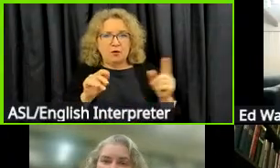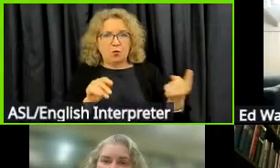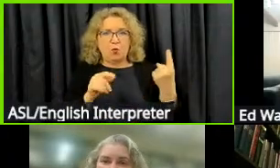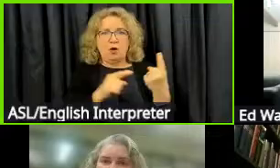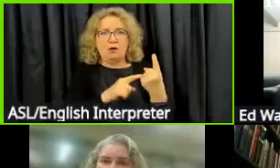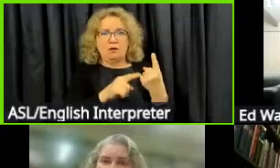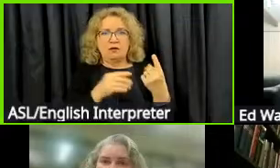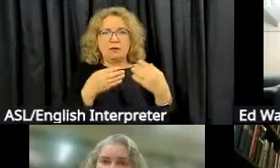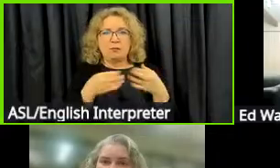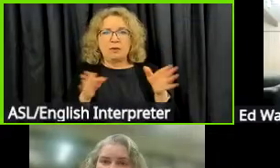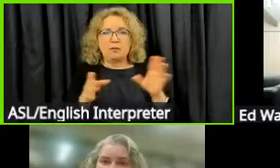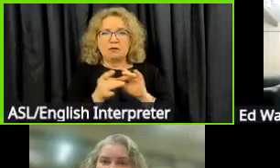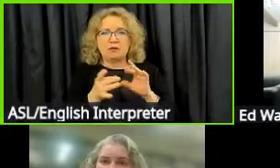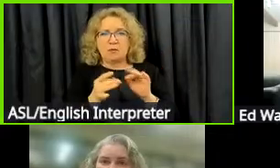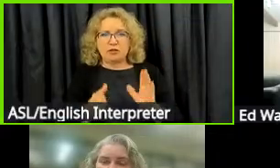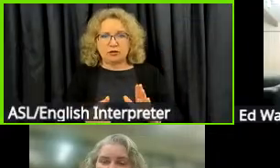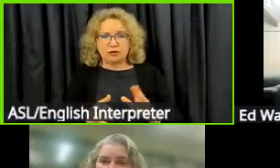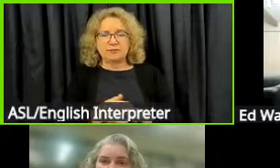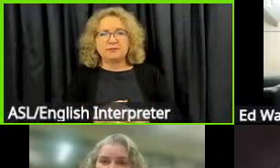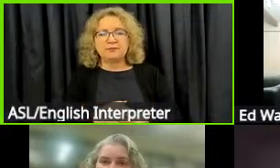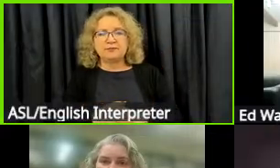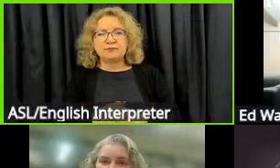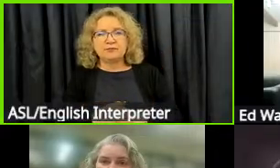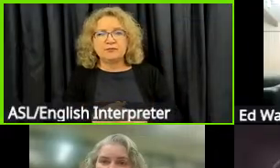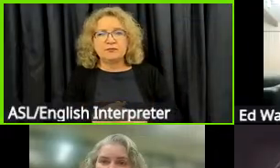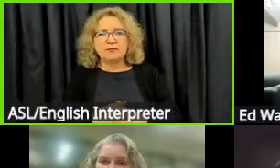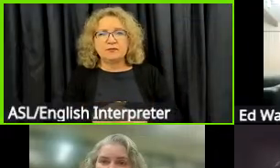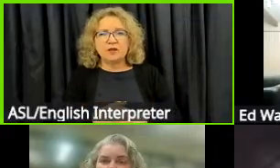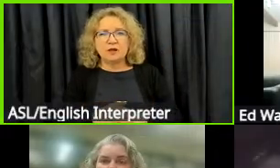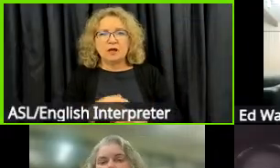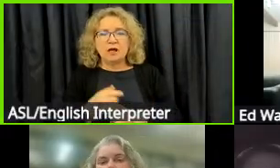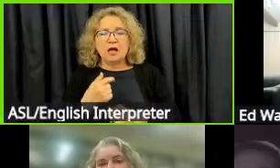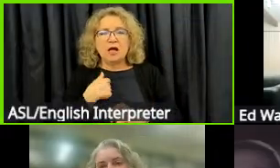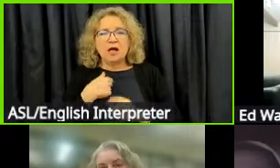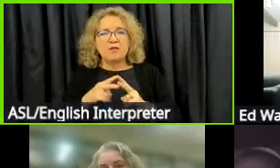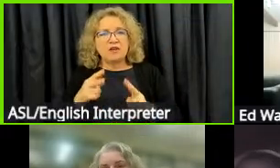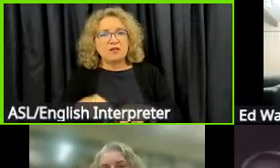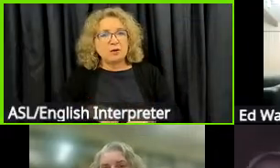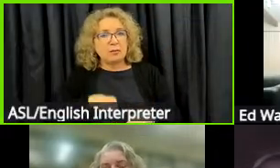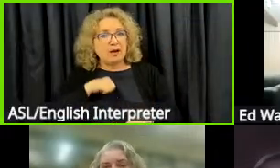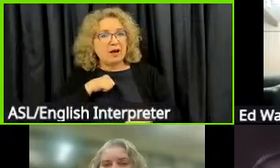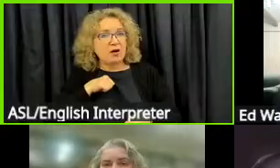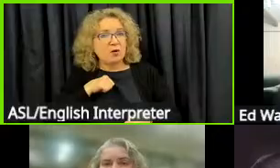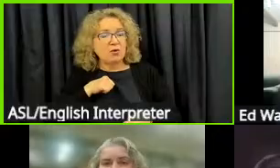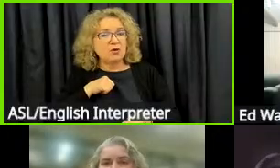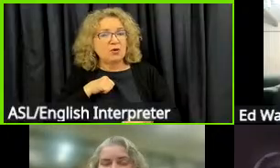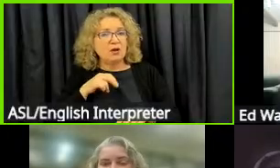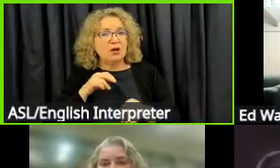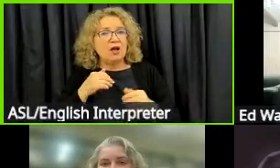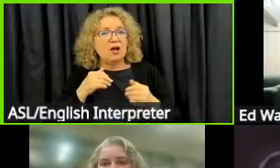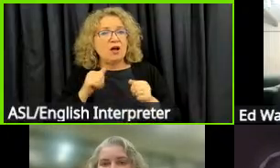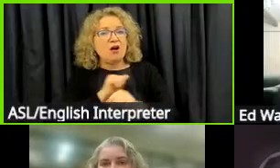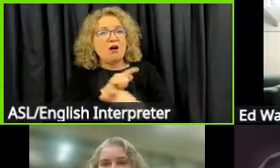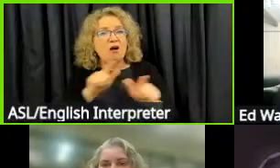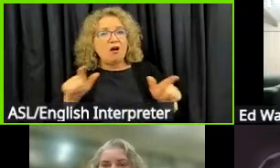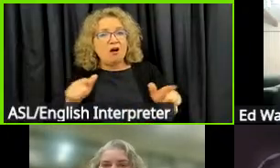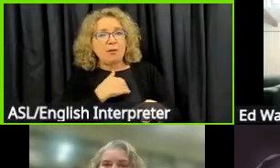public commenter. I am really proud to have all members of